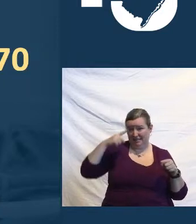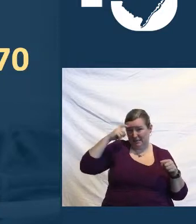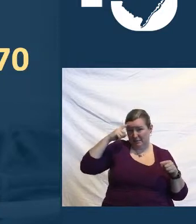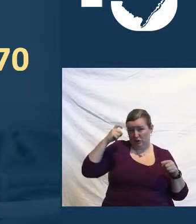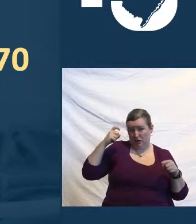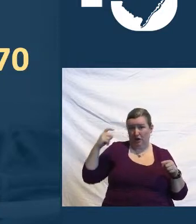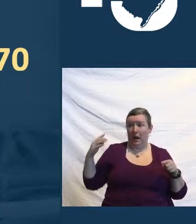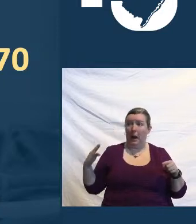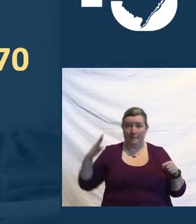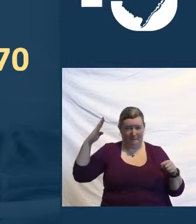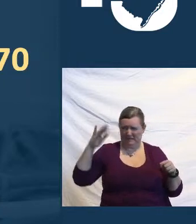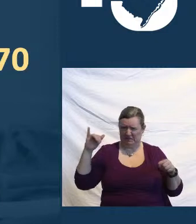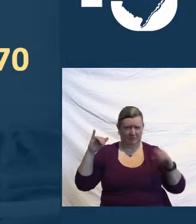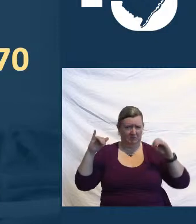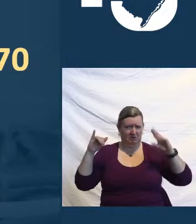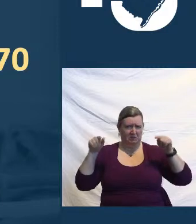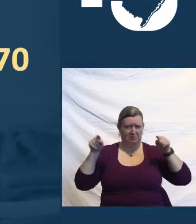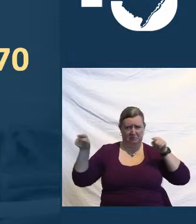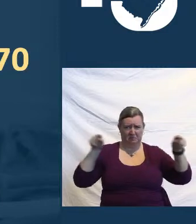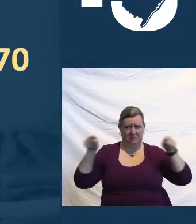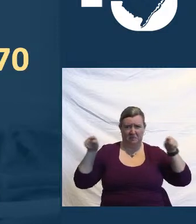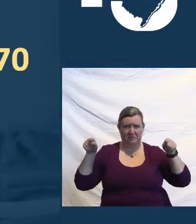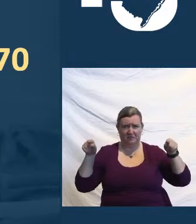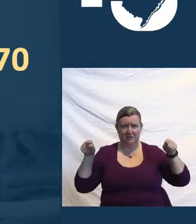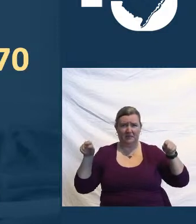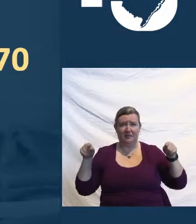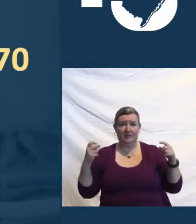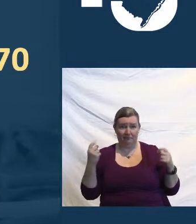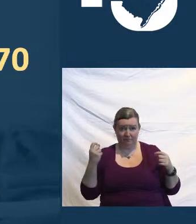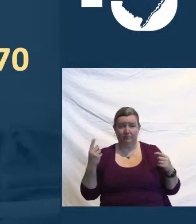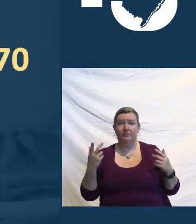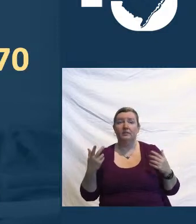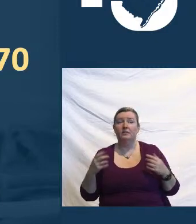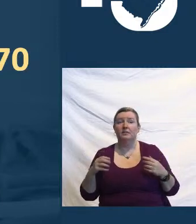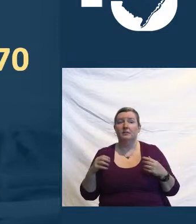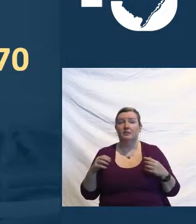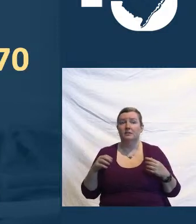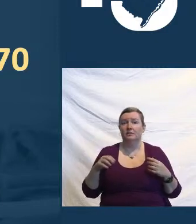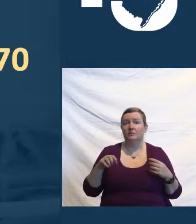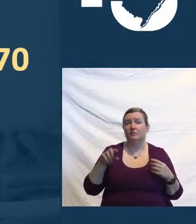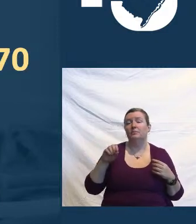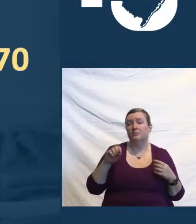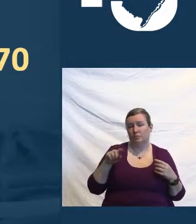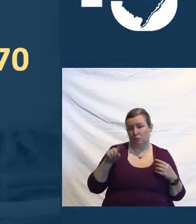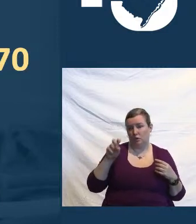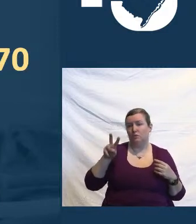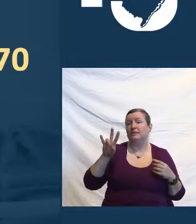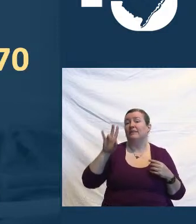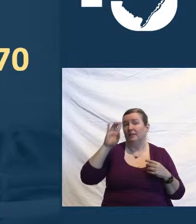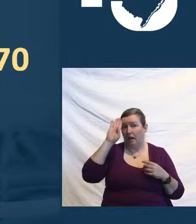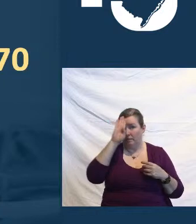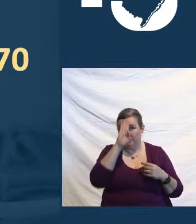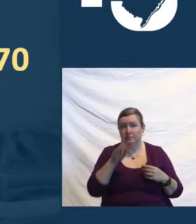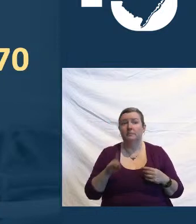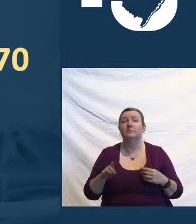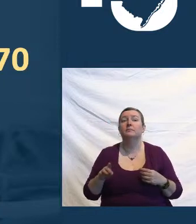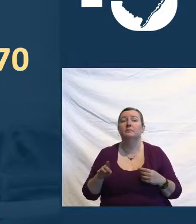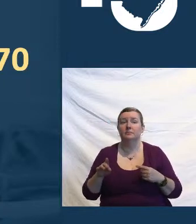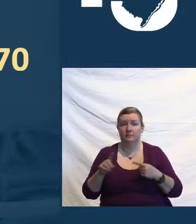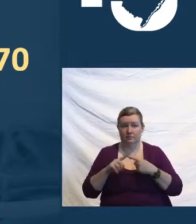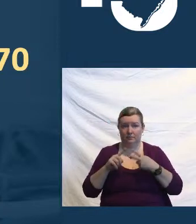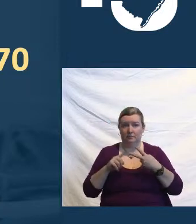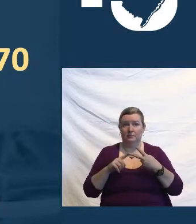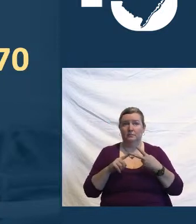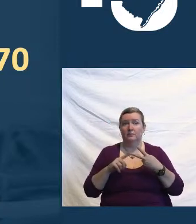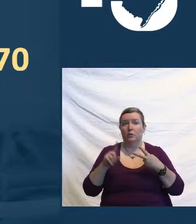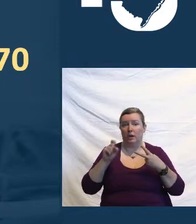fall. However, while there are 627 hospitalized today with 144 folks in ICUs,